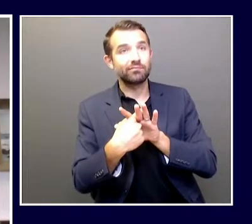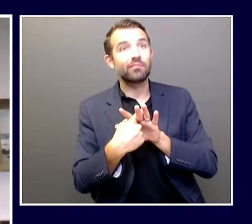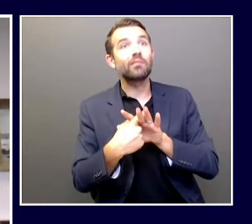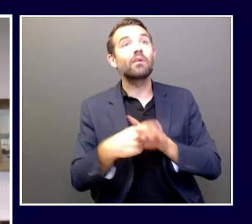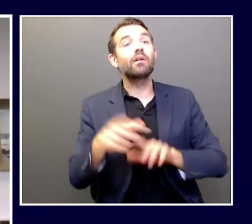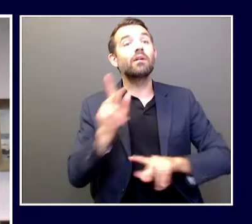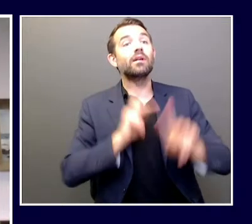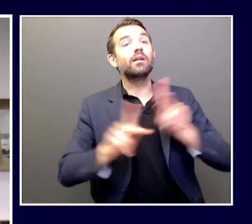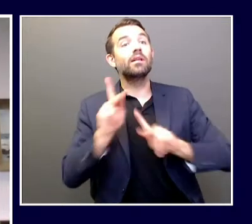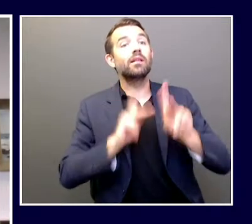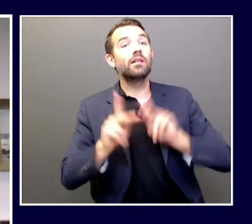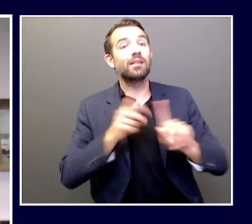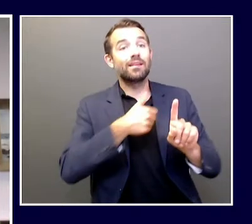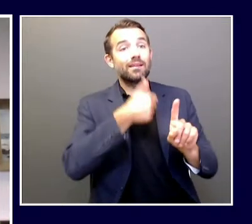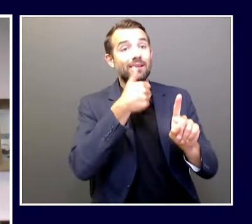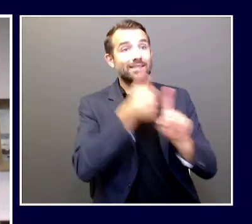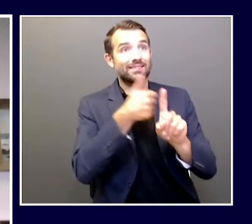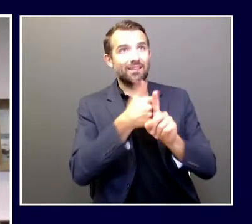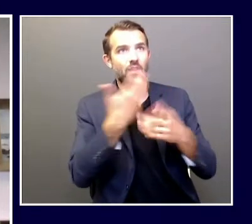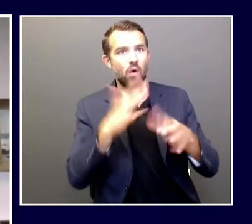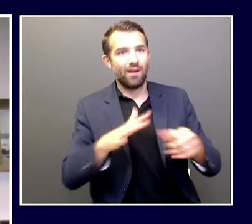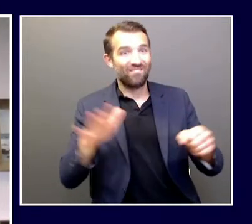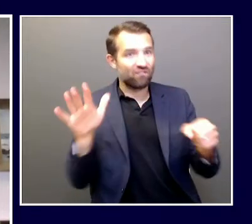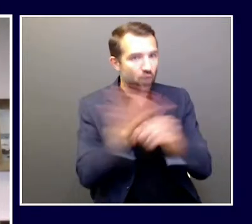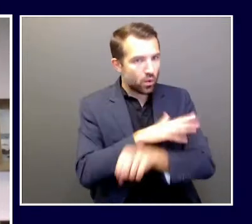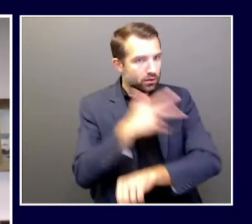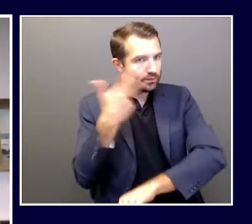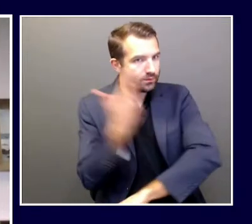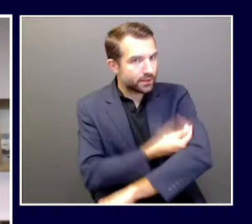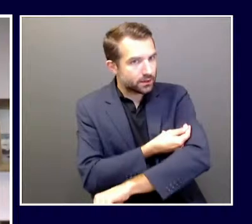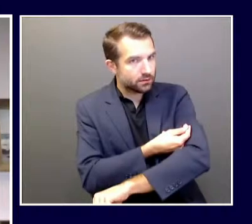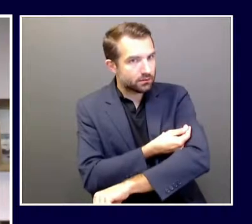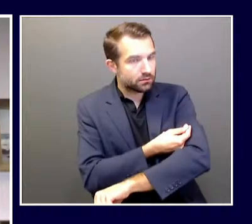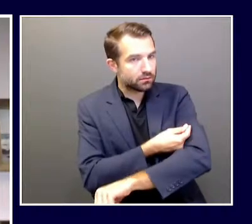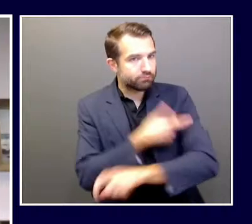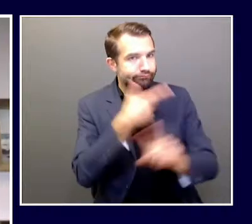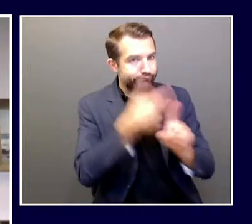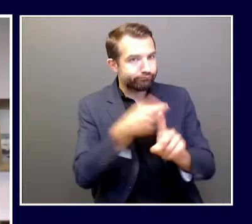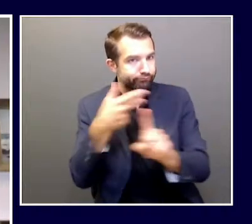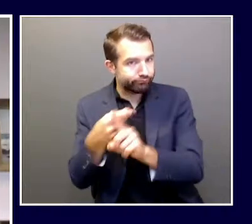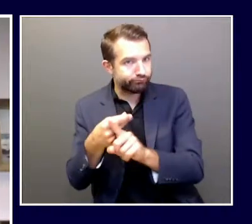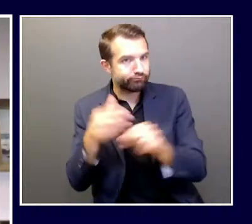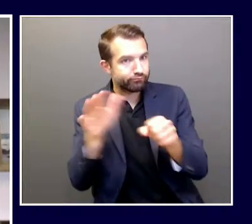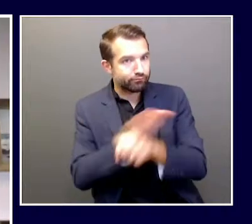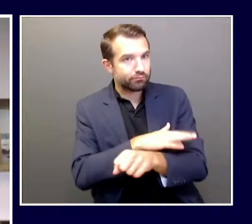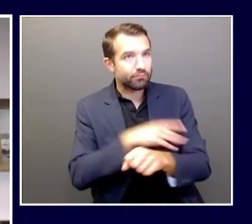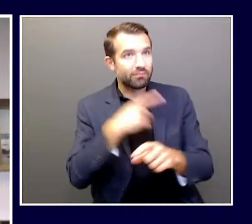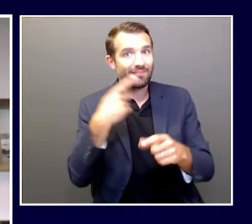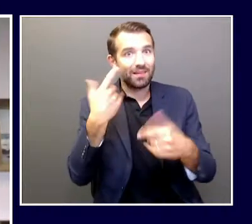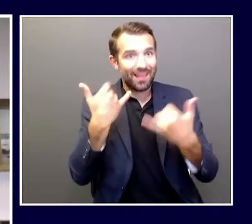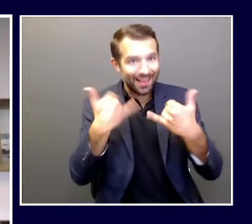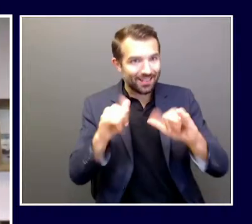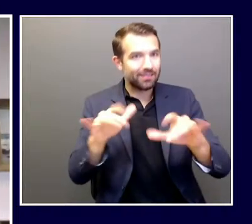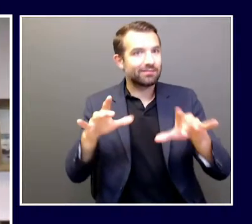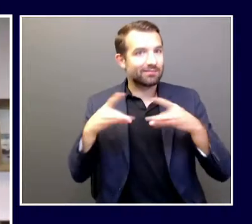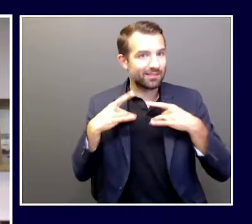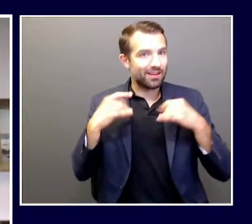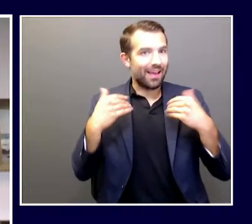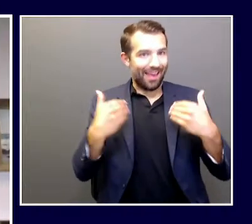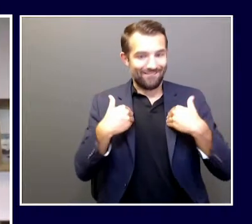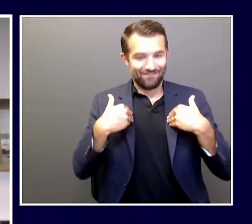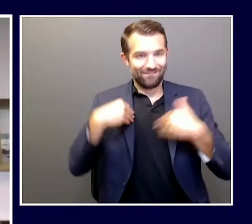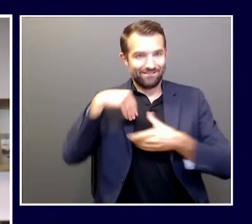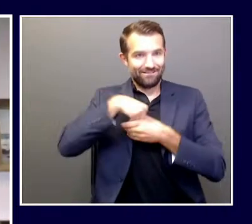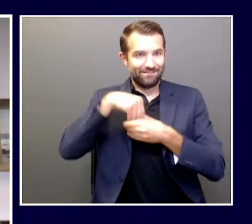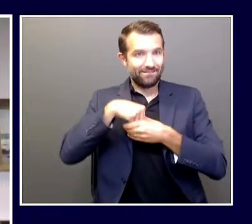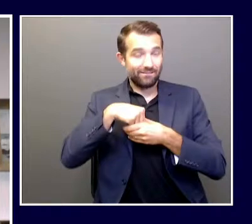And as the number of people who are fully vaccinated goes up, something that occurs at the same rate in a small group of people